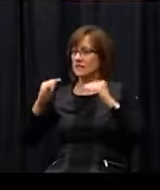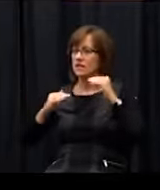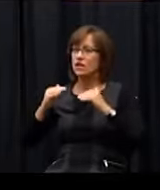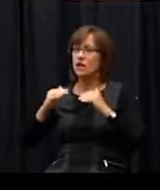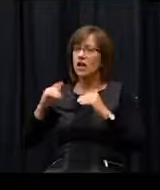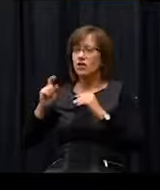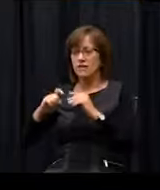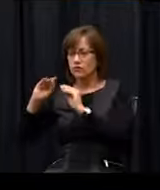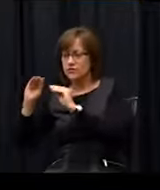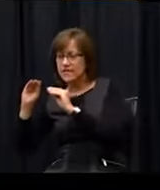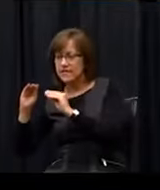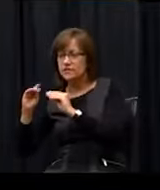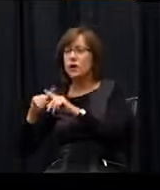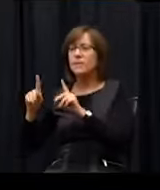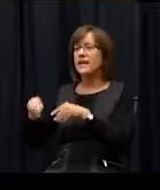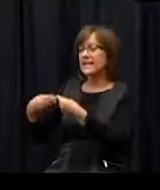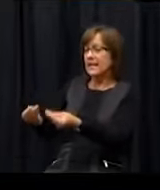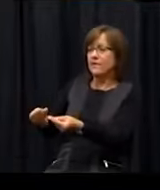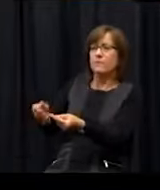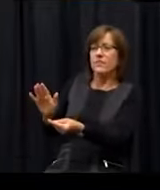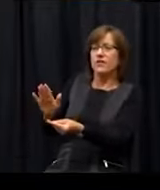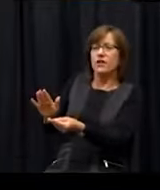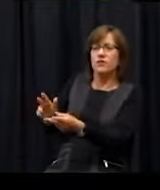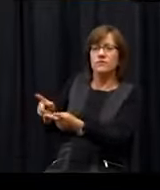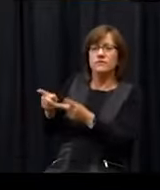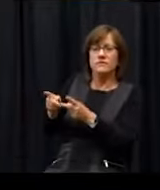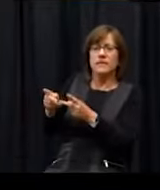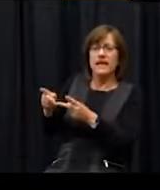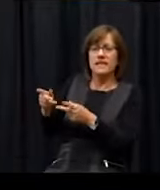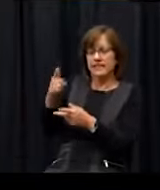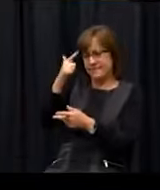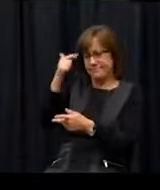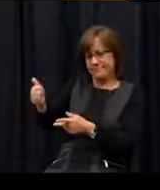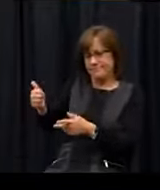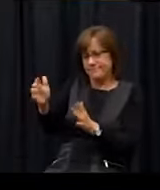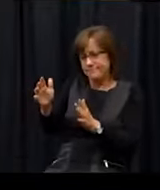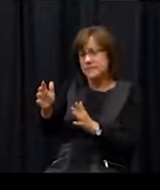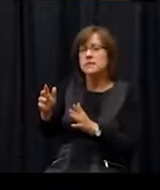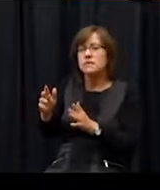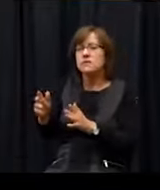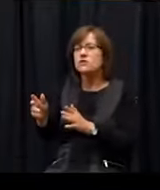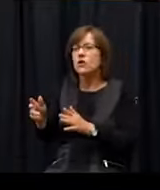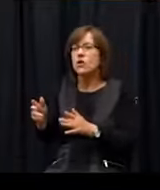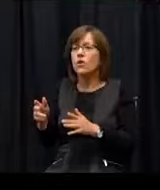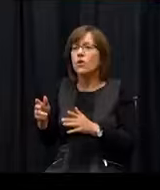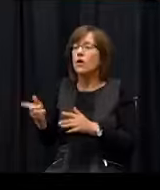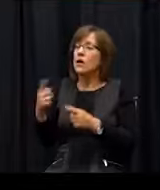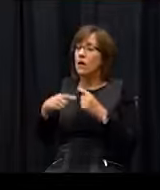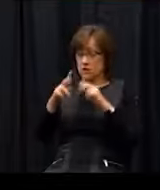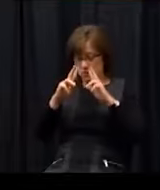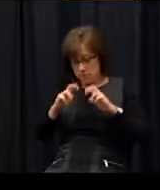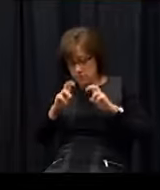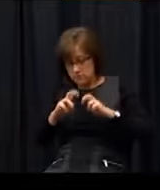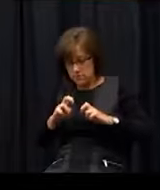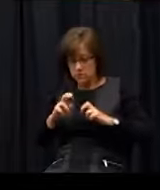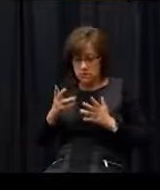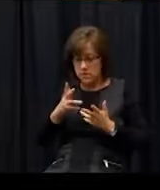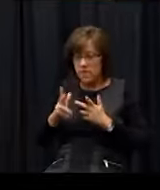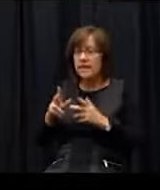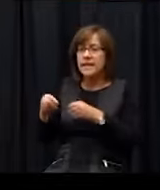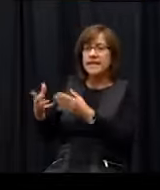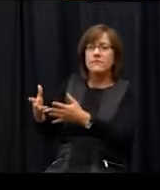teach and giving that space. So going back to being reflective, I want you just to give this space,